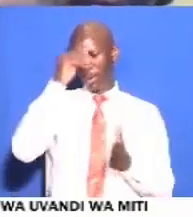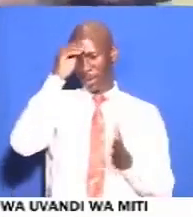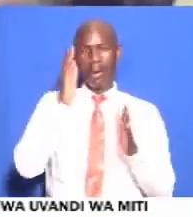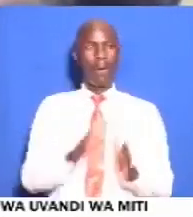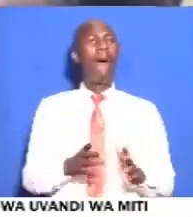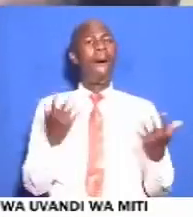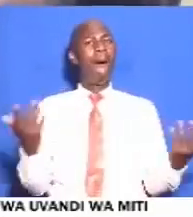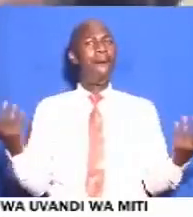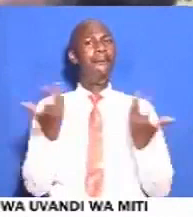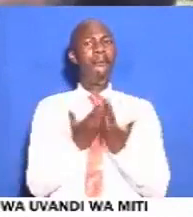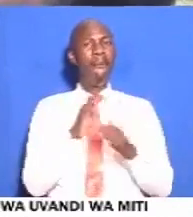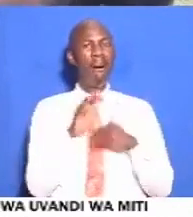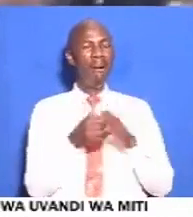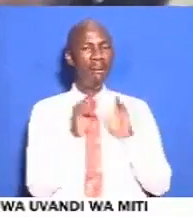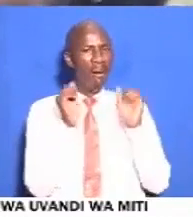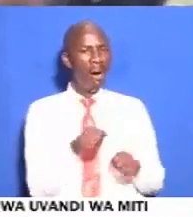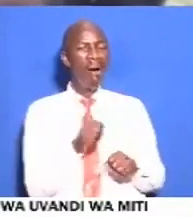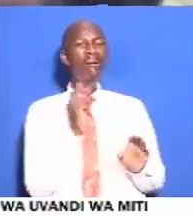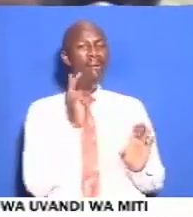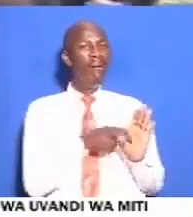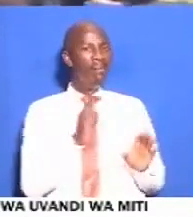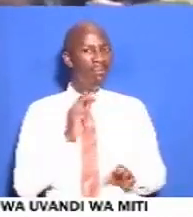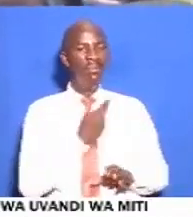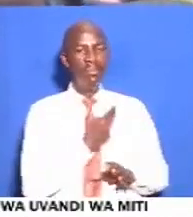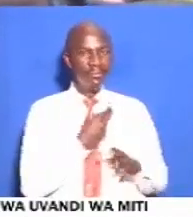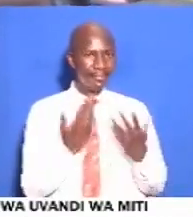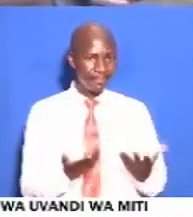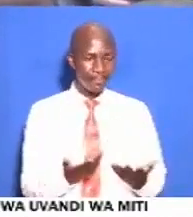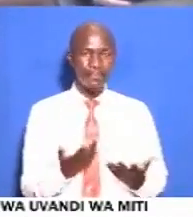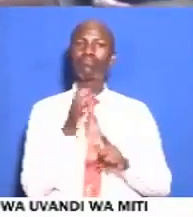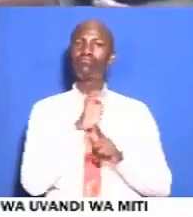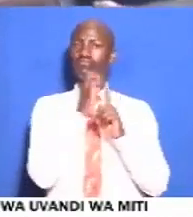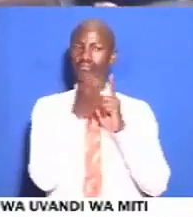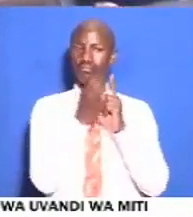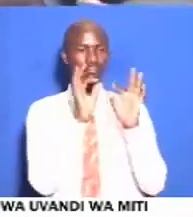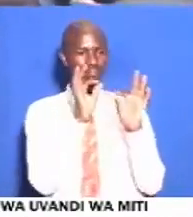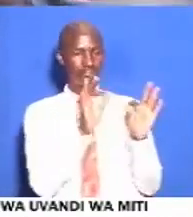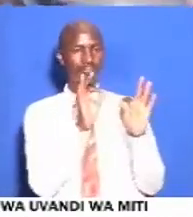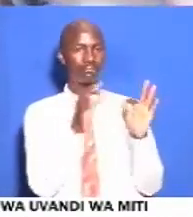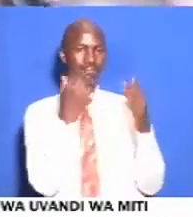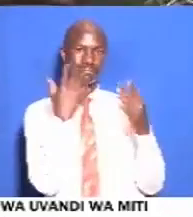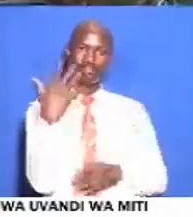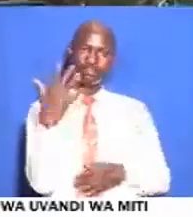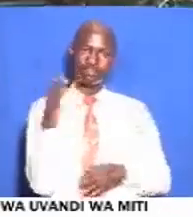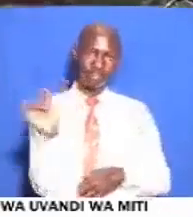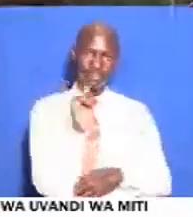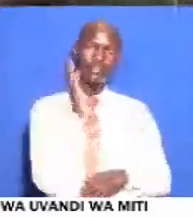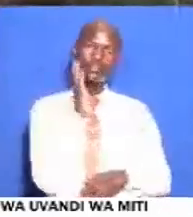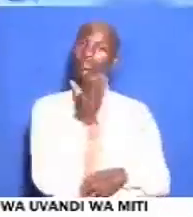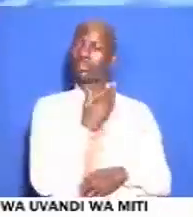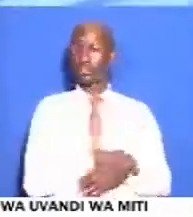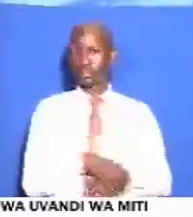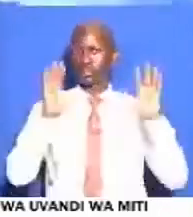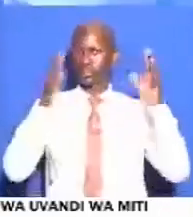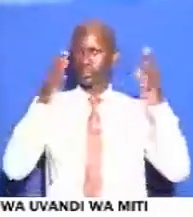to inculcate these. It should be part of us for our environment to look green and